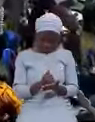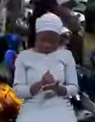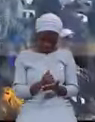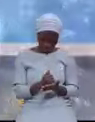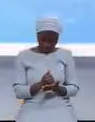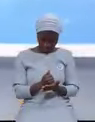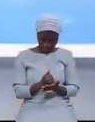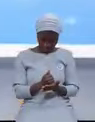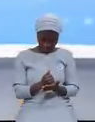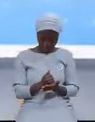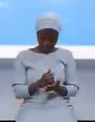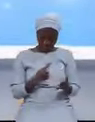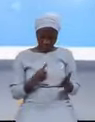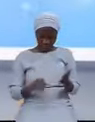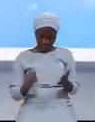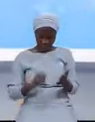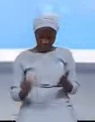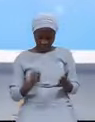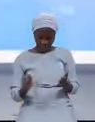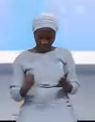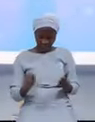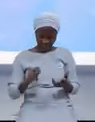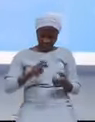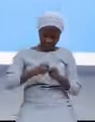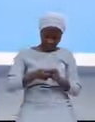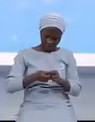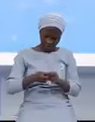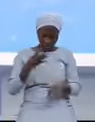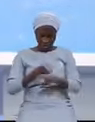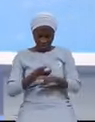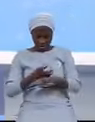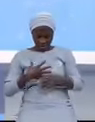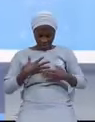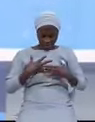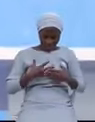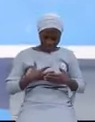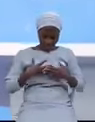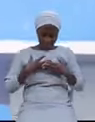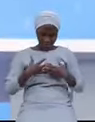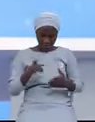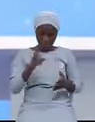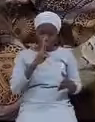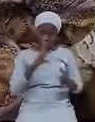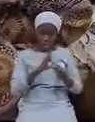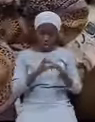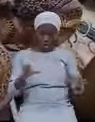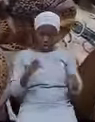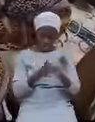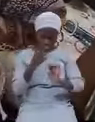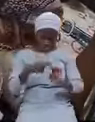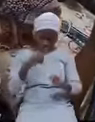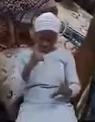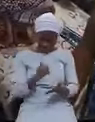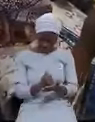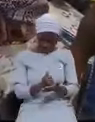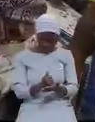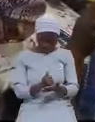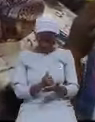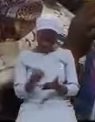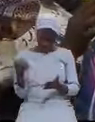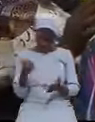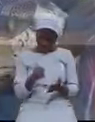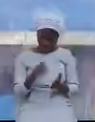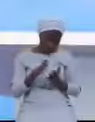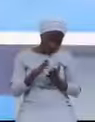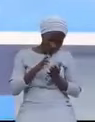Respiratory problem, difficulty in breathing, you are released in Jesus' name. Every swelling in